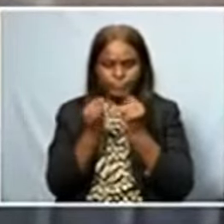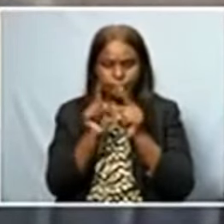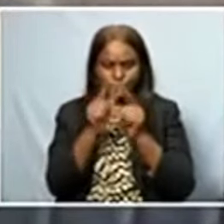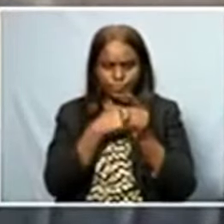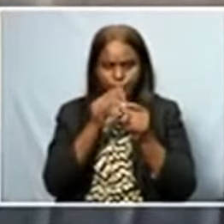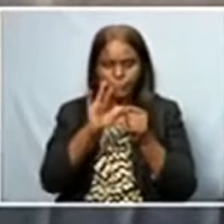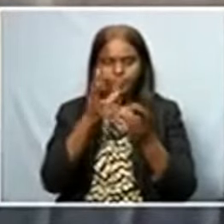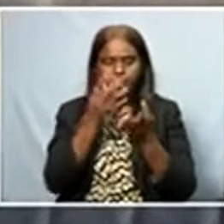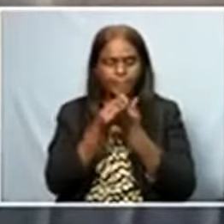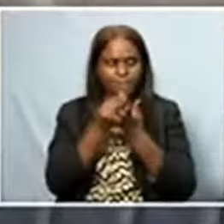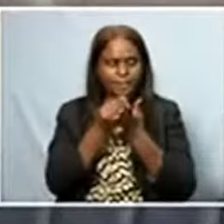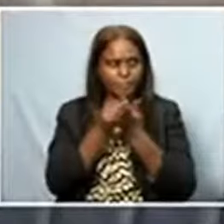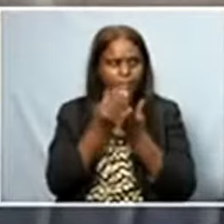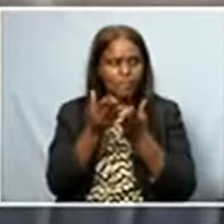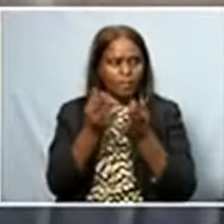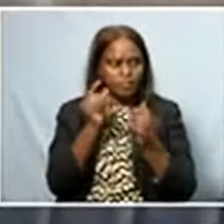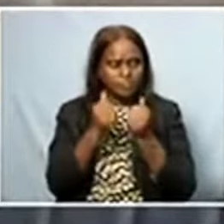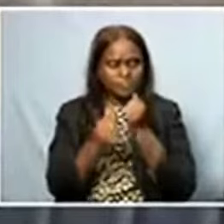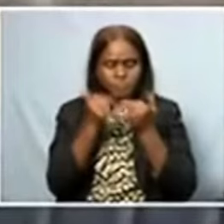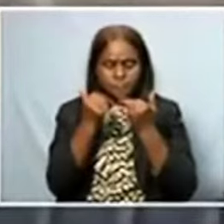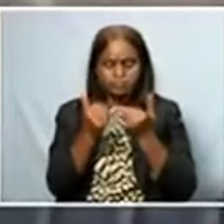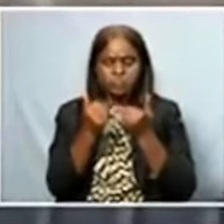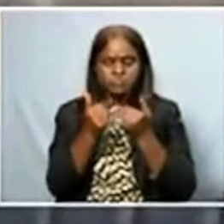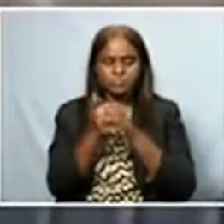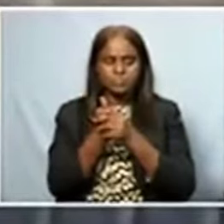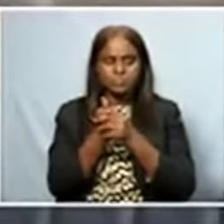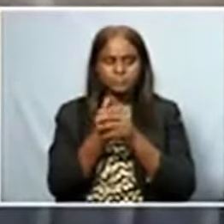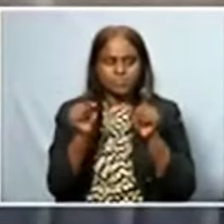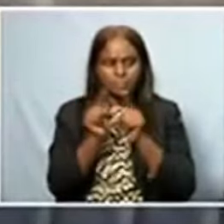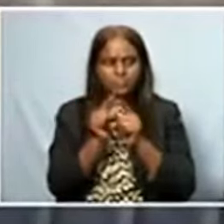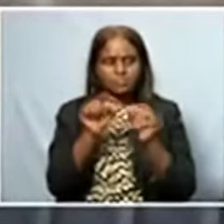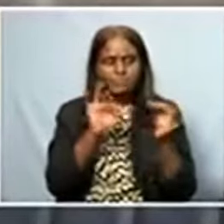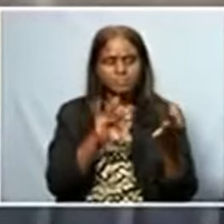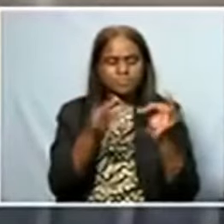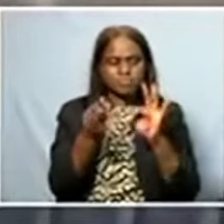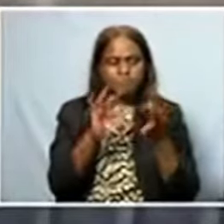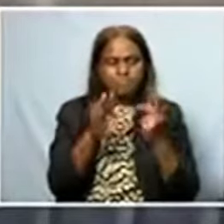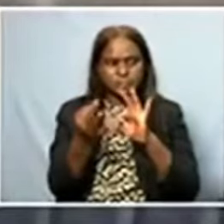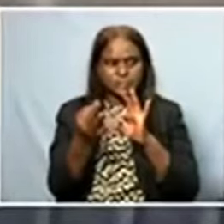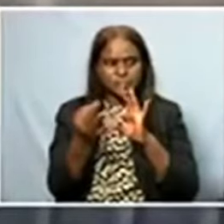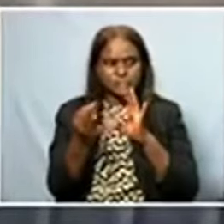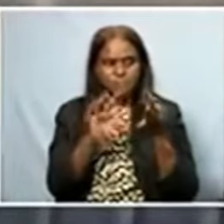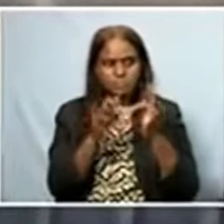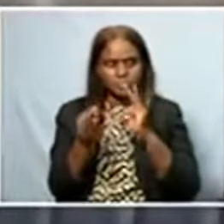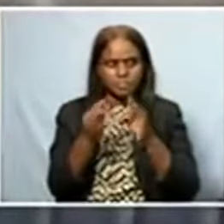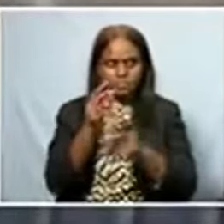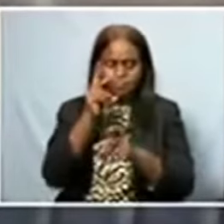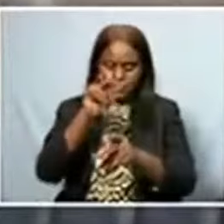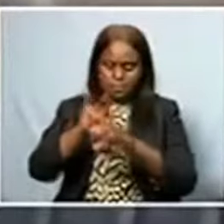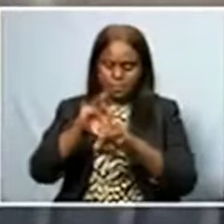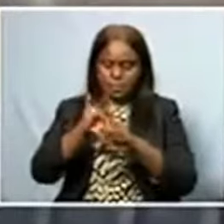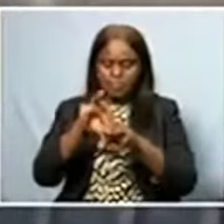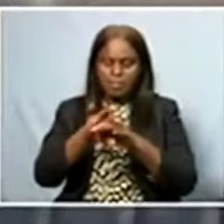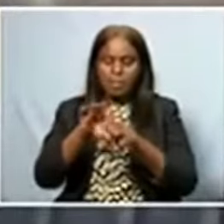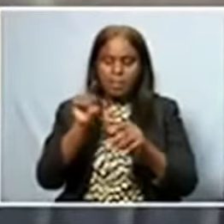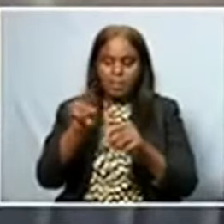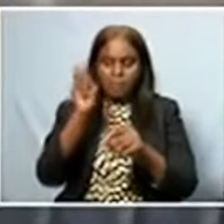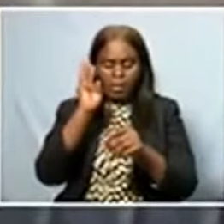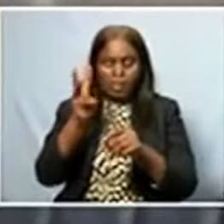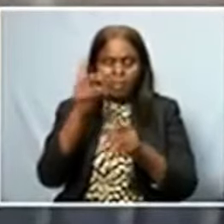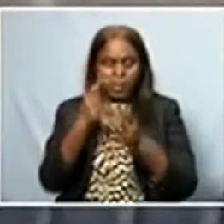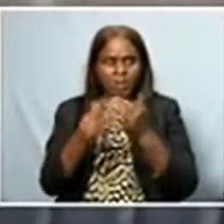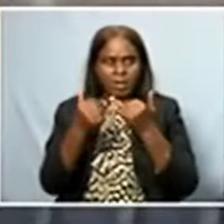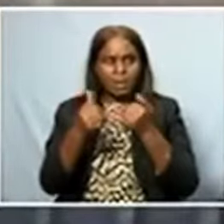that mammoth task, because a fair held elections